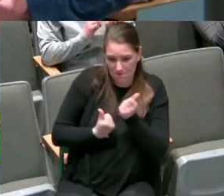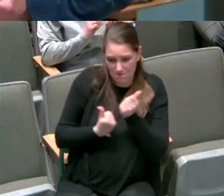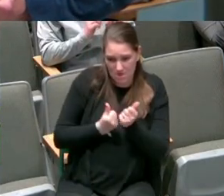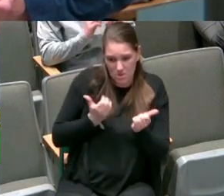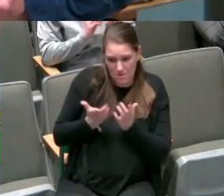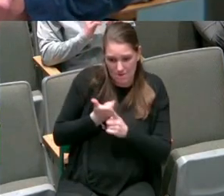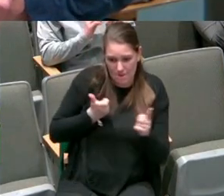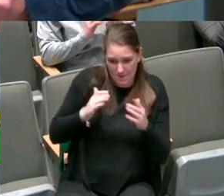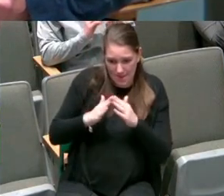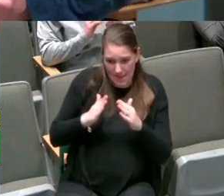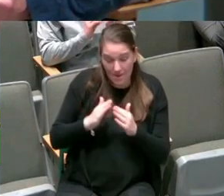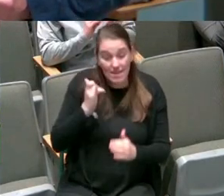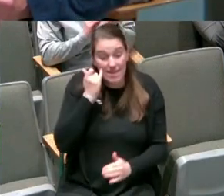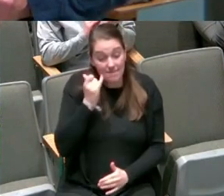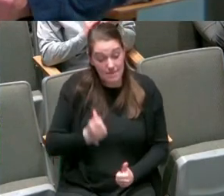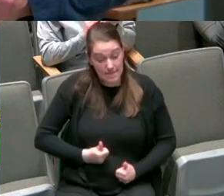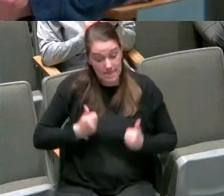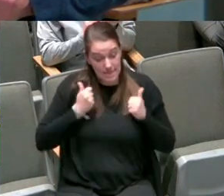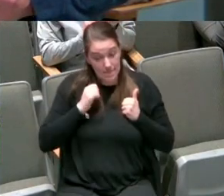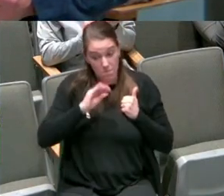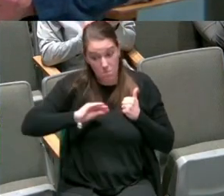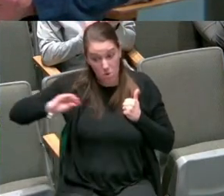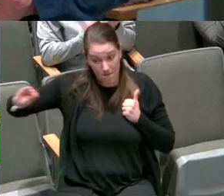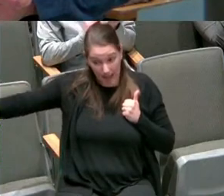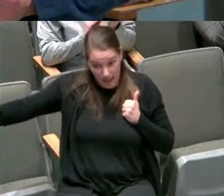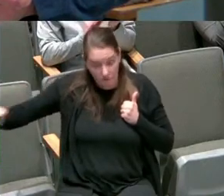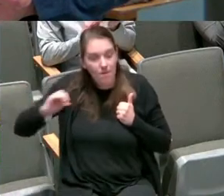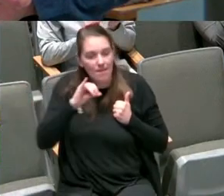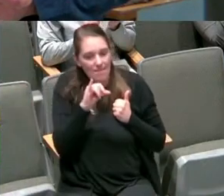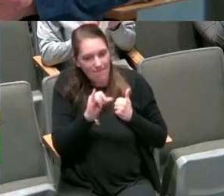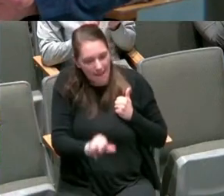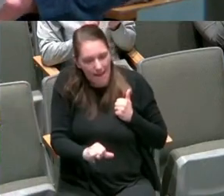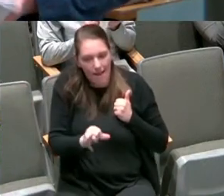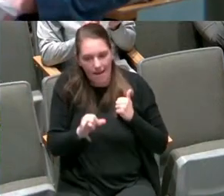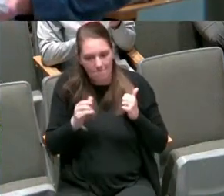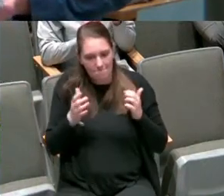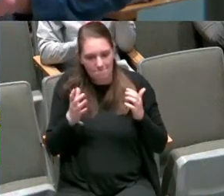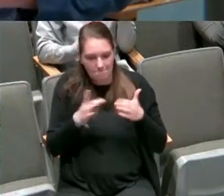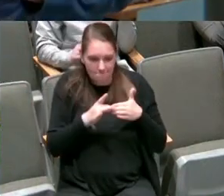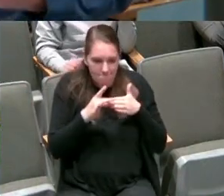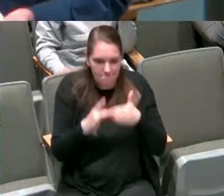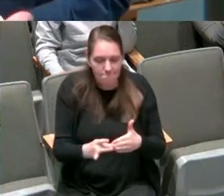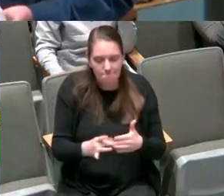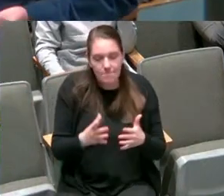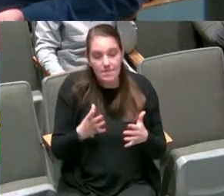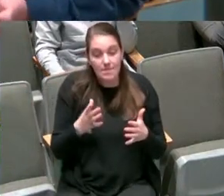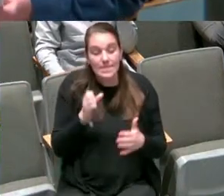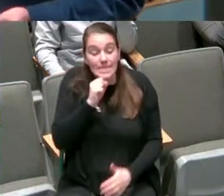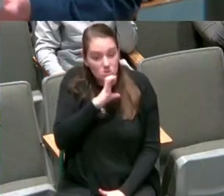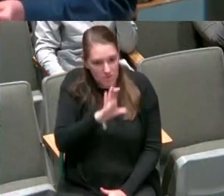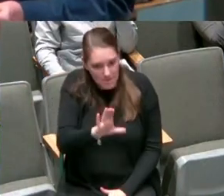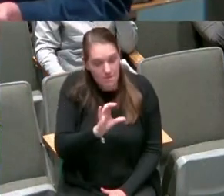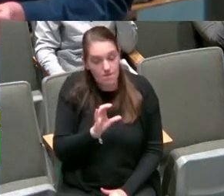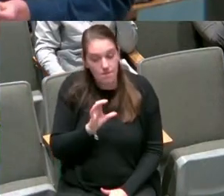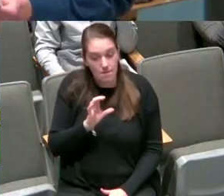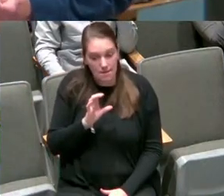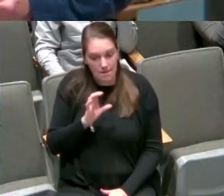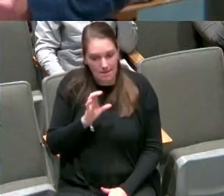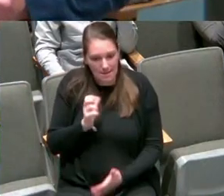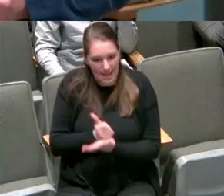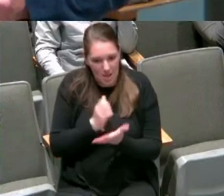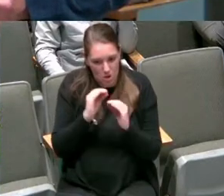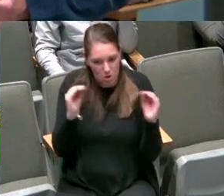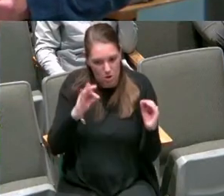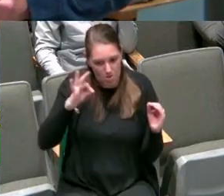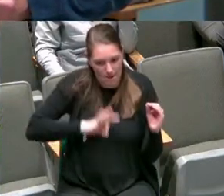by citizens moving out that derives that these Citizens senior citizens derive little or no